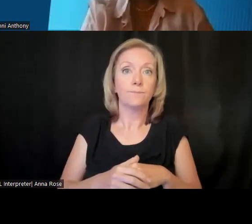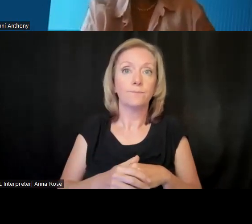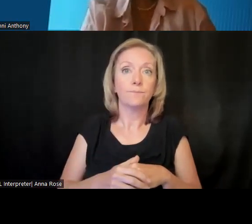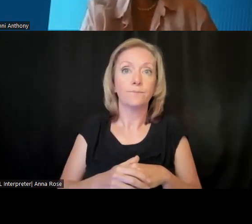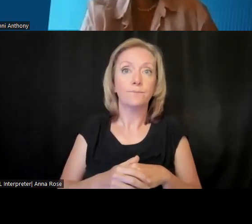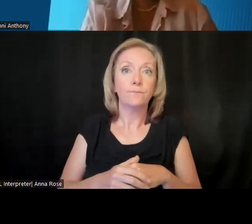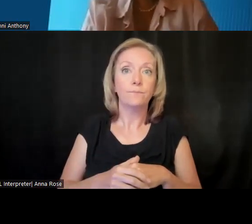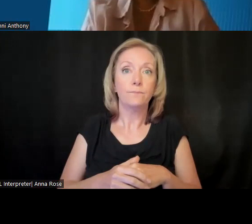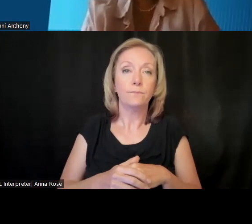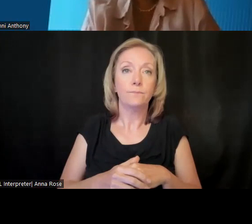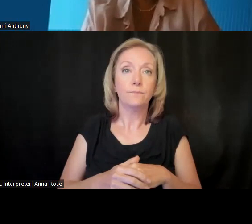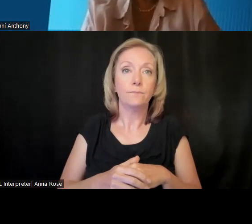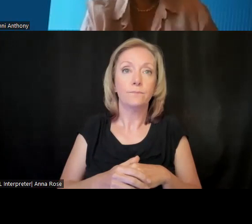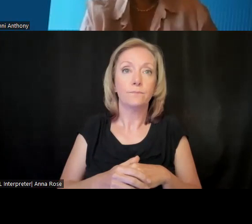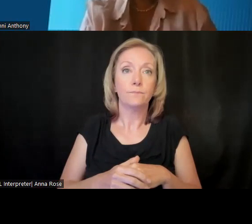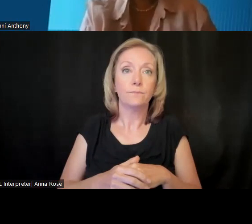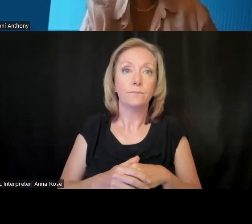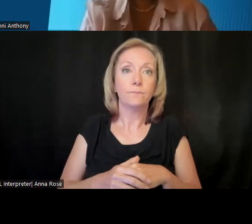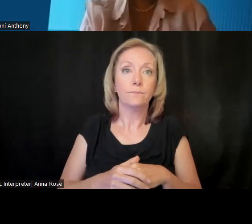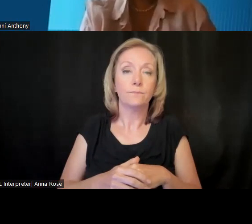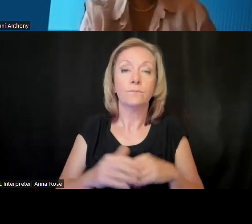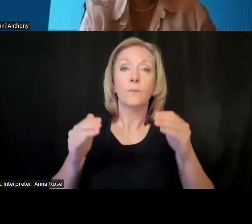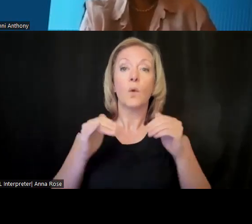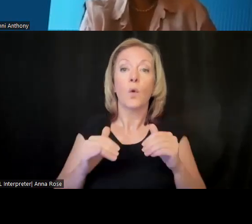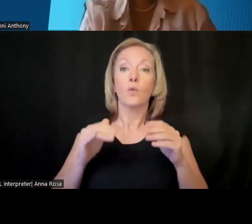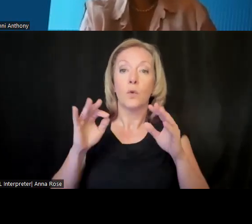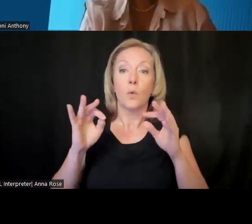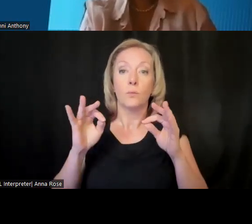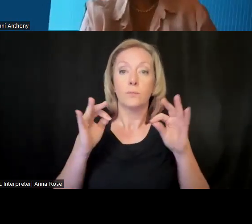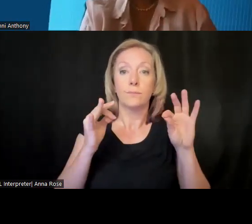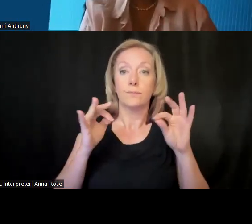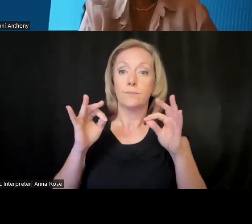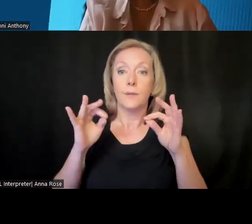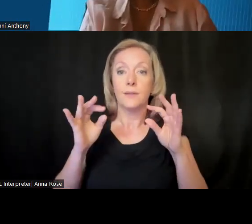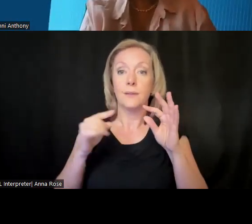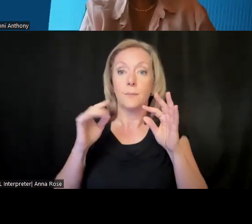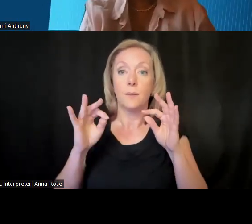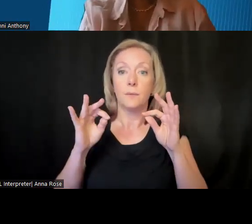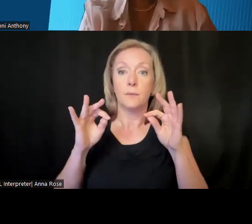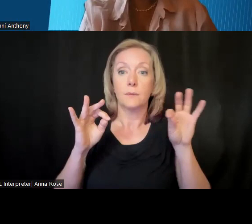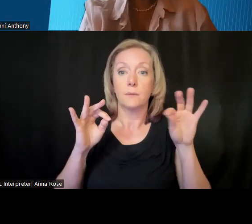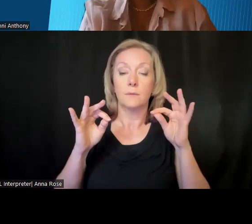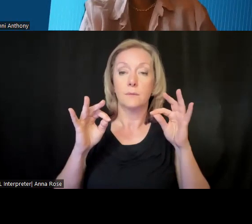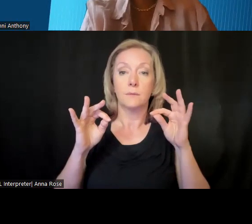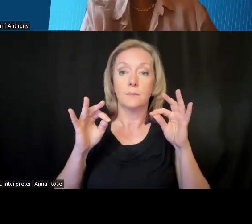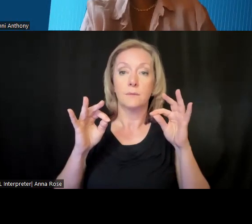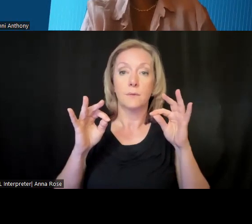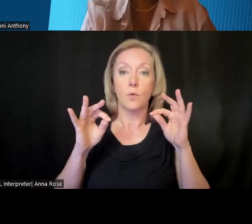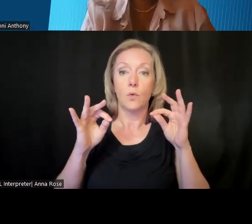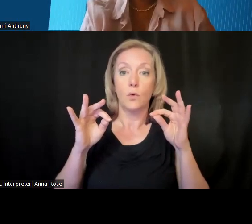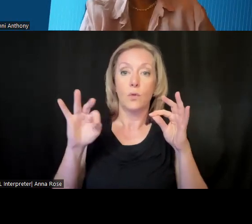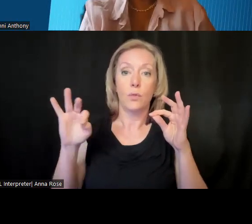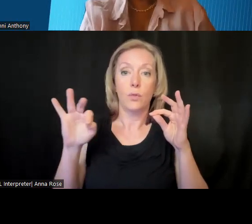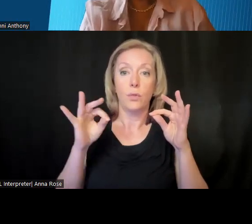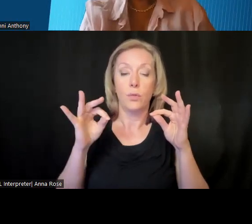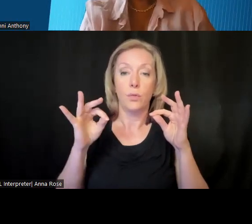You also may see eyes that don't move together. Right eye doesn't match left eye. I always say when I do vision screening or vision